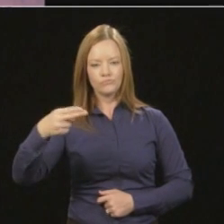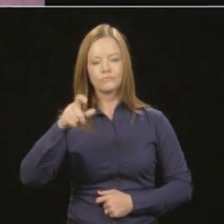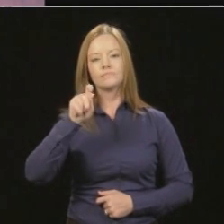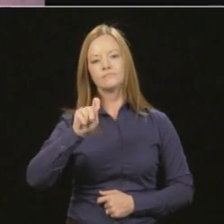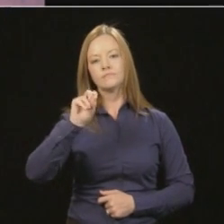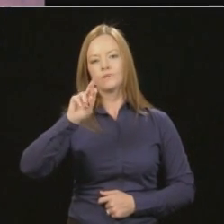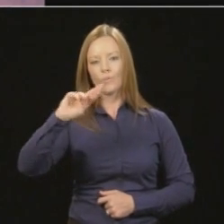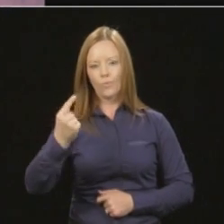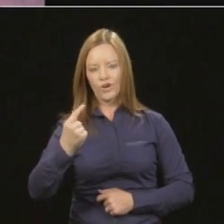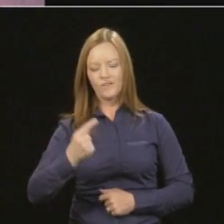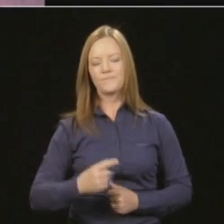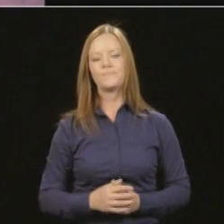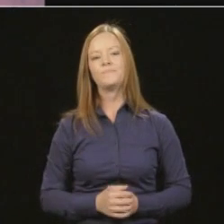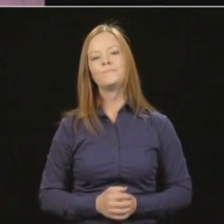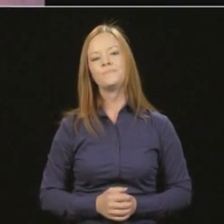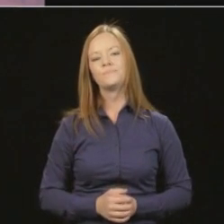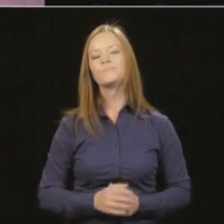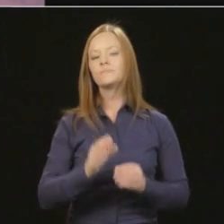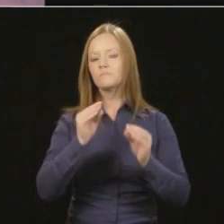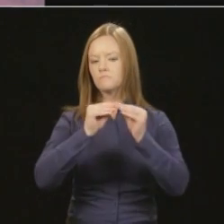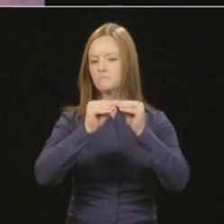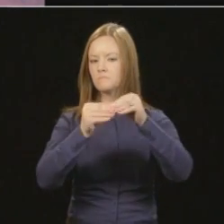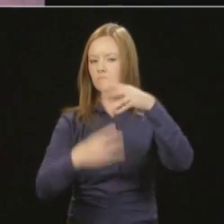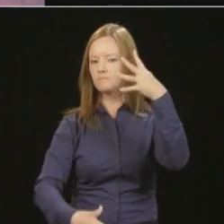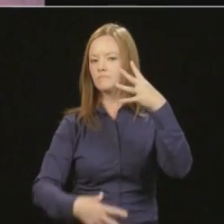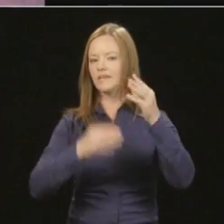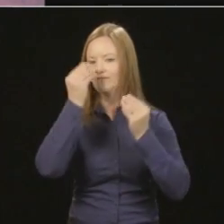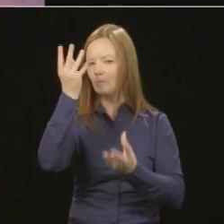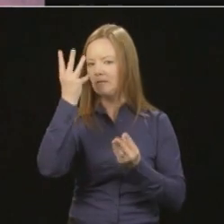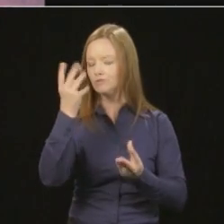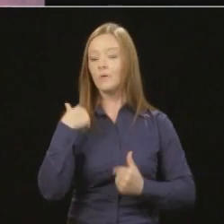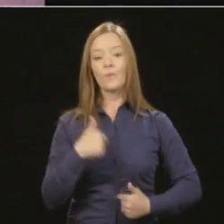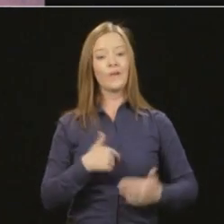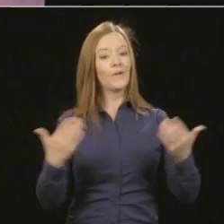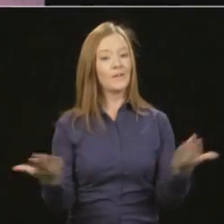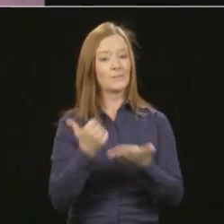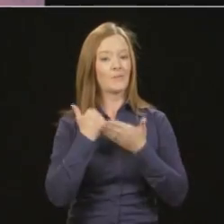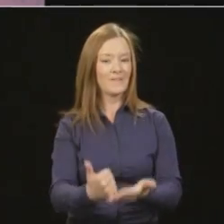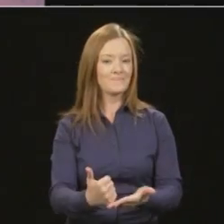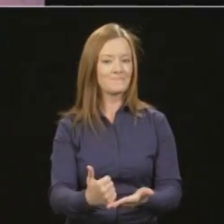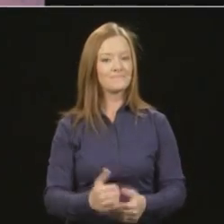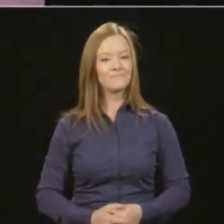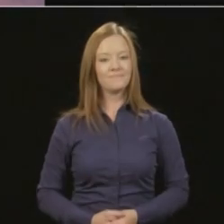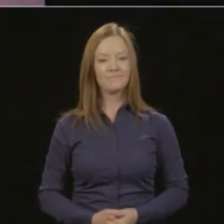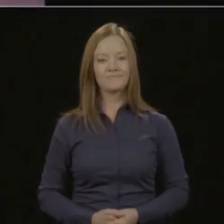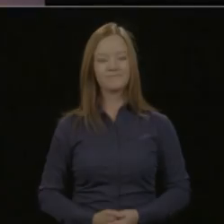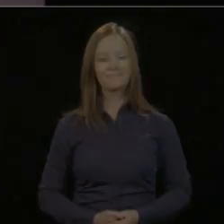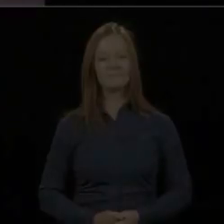www.acdhh.org for more information. We're here to help.